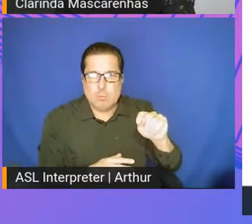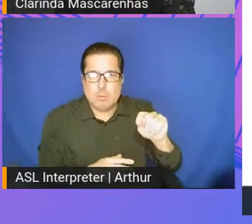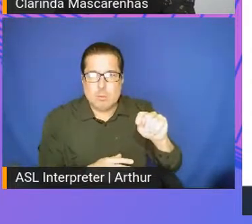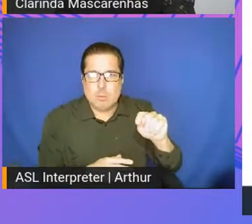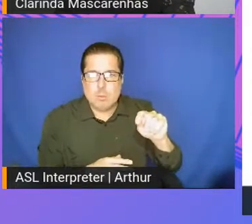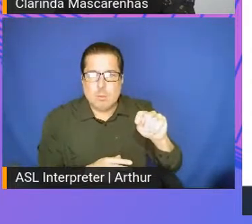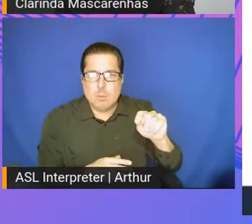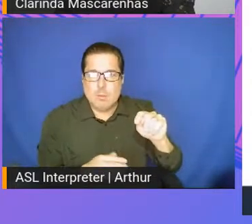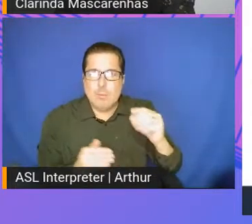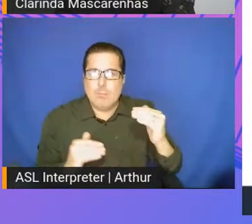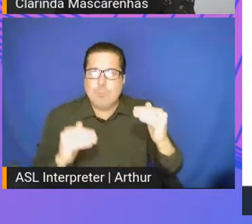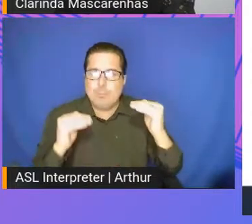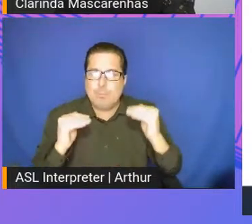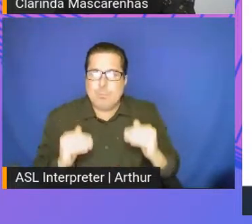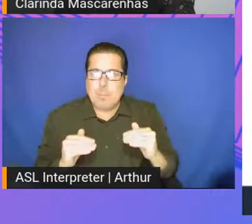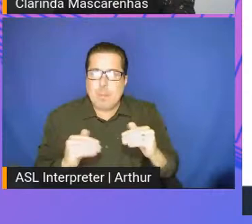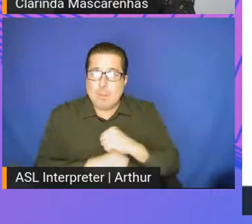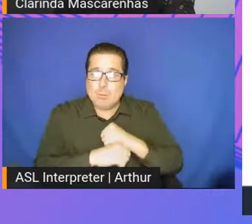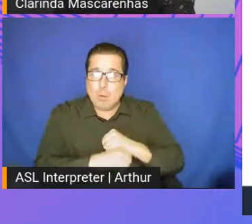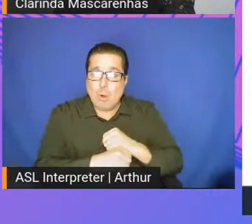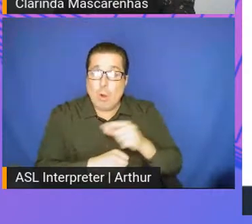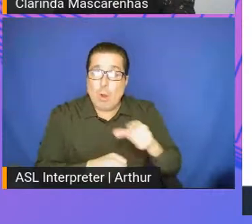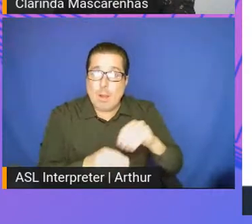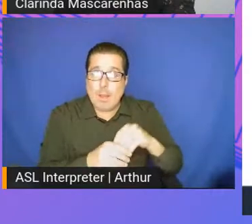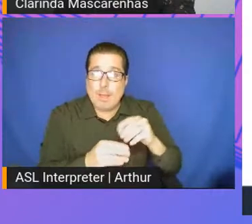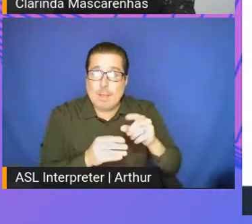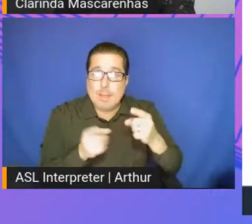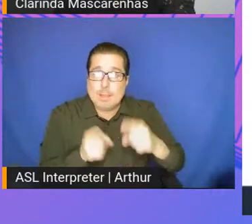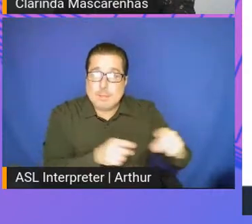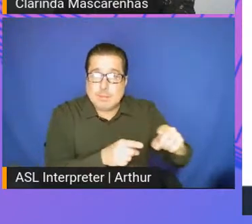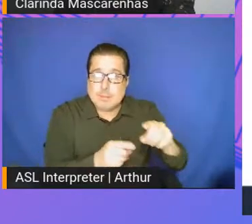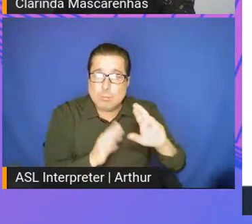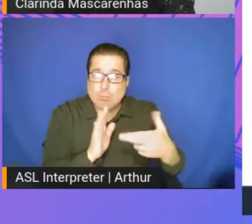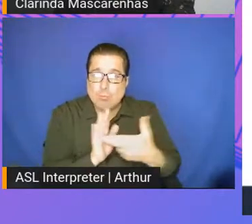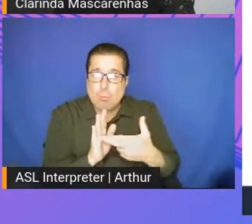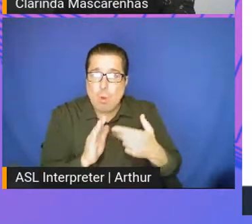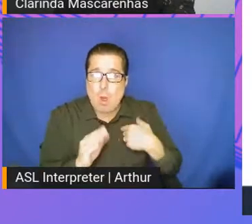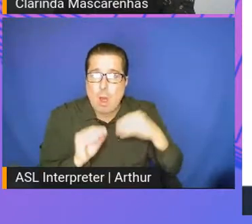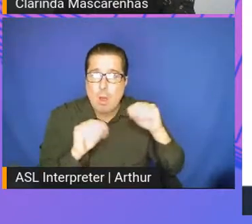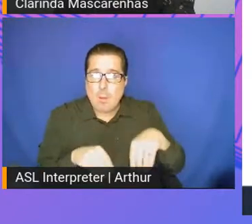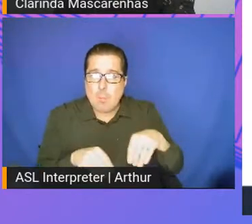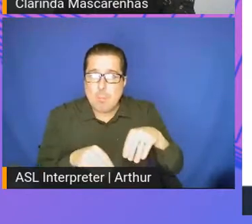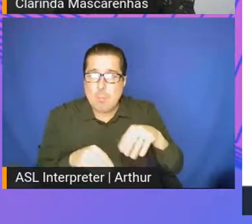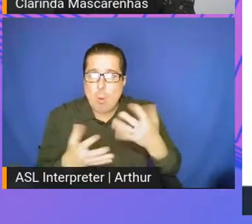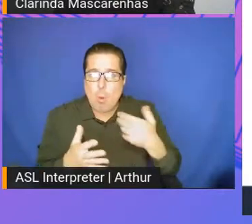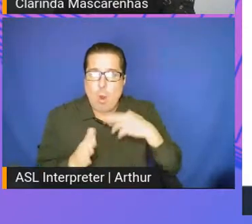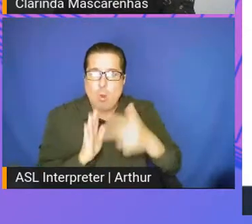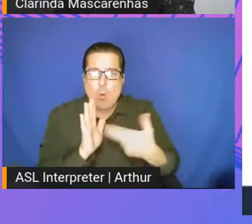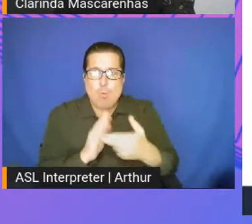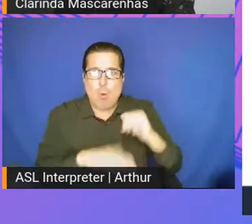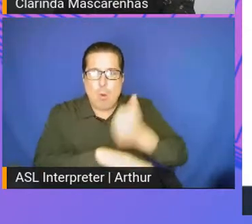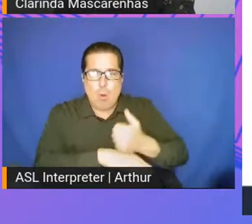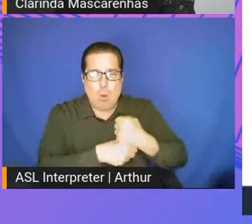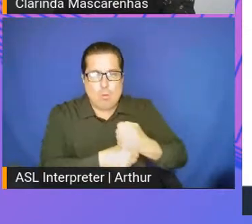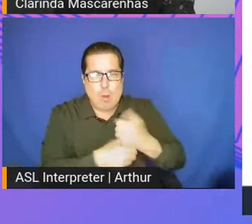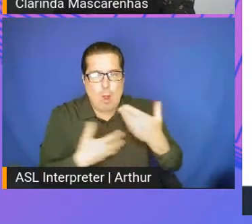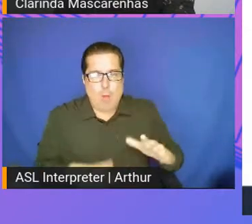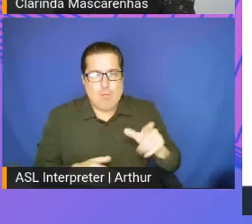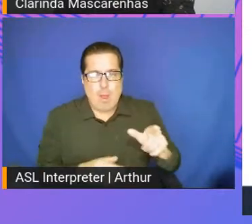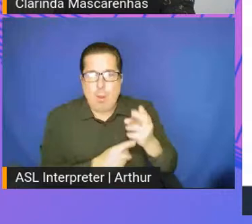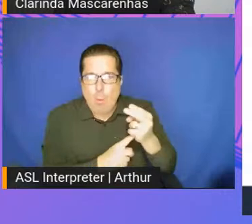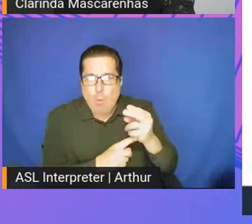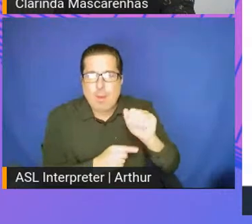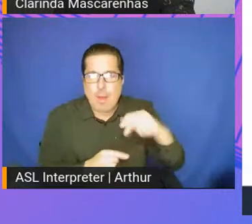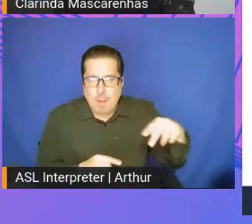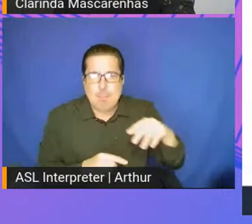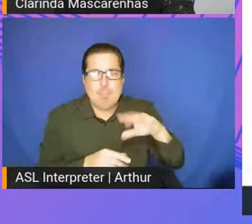the instance role, I choose the IAM role I pre-created, which with the